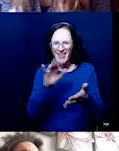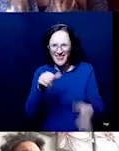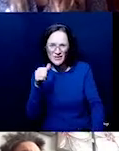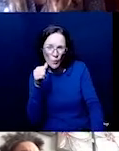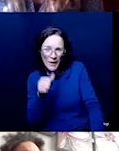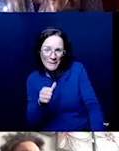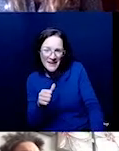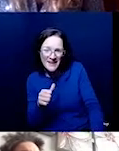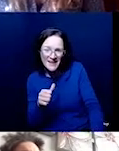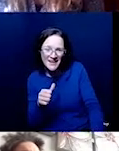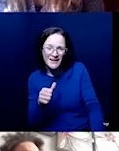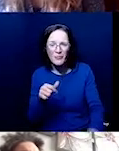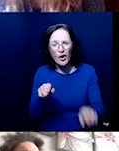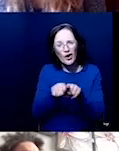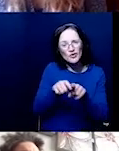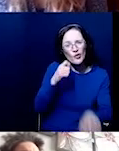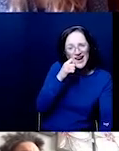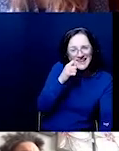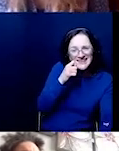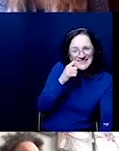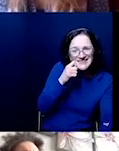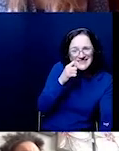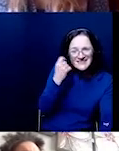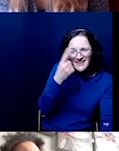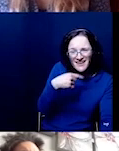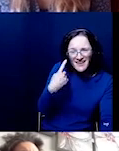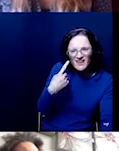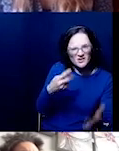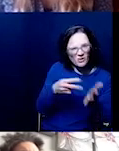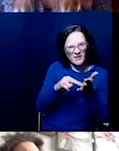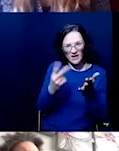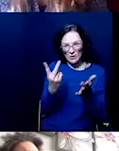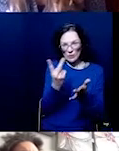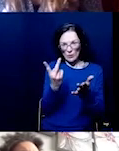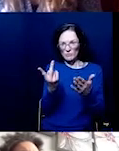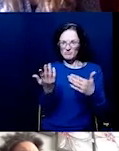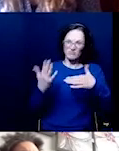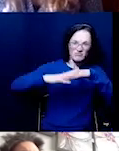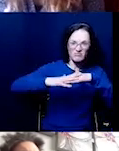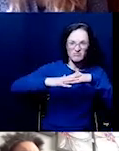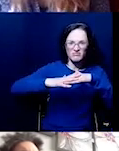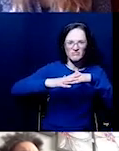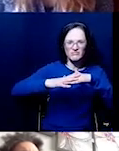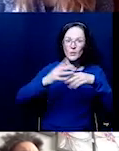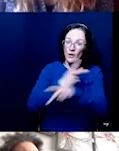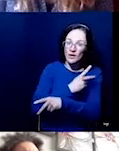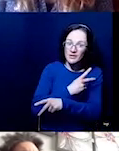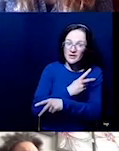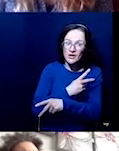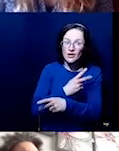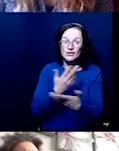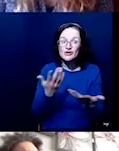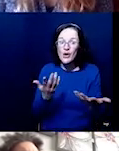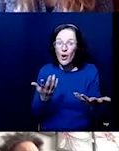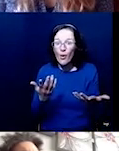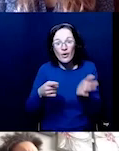So I encourage people to think about how the convergence of race stereotypes or gender stereotypes might actually play out